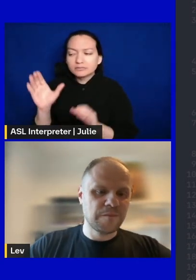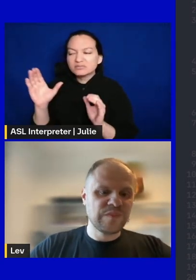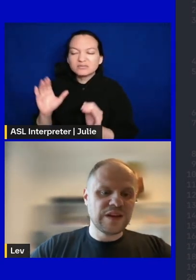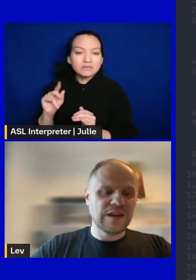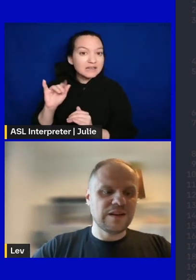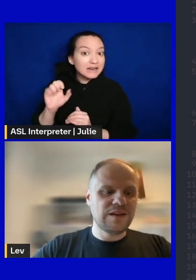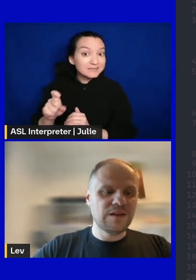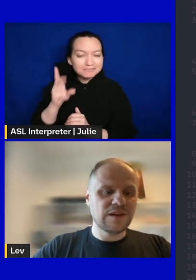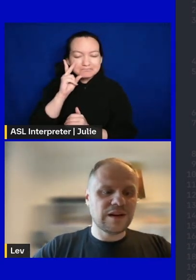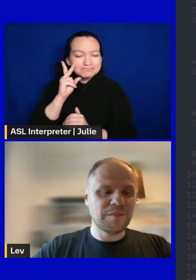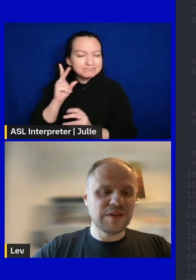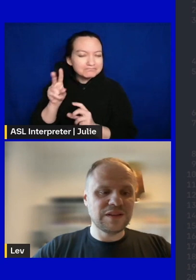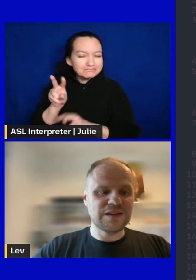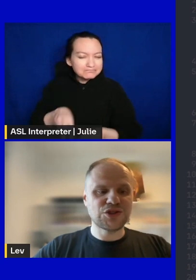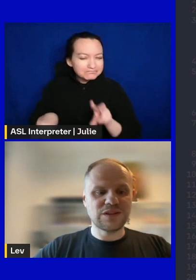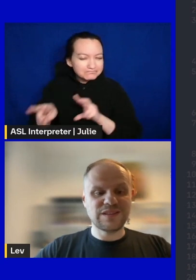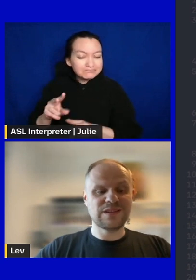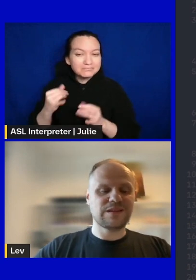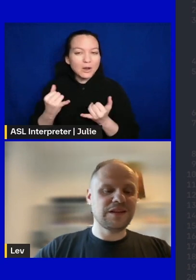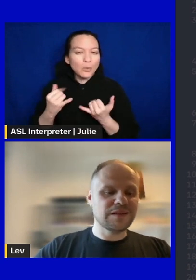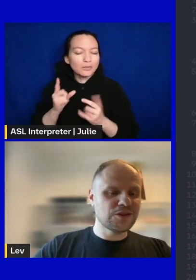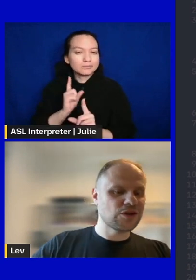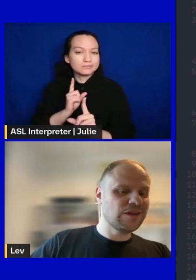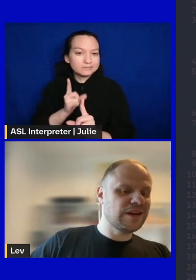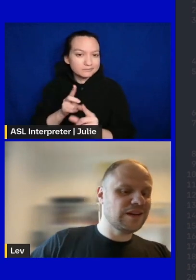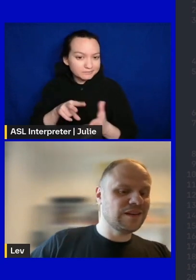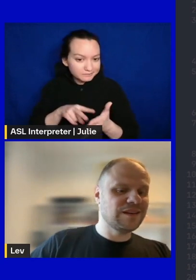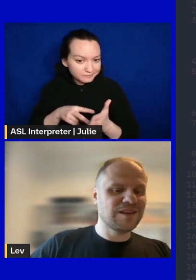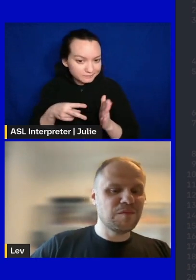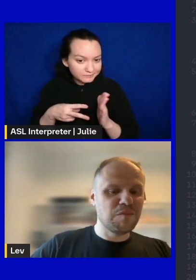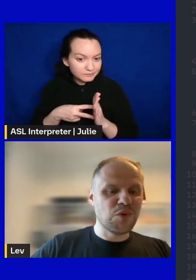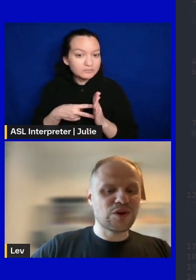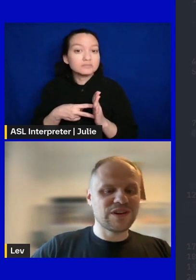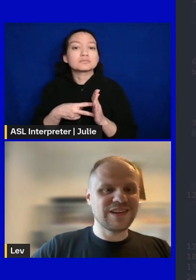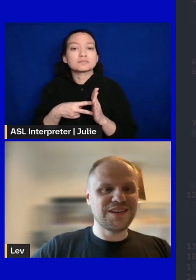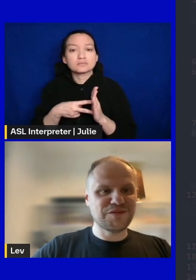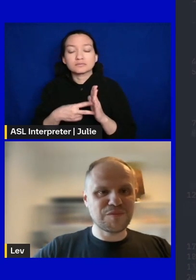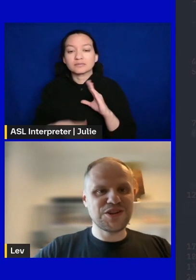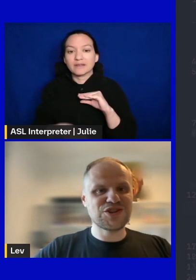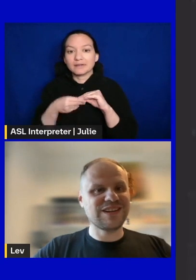like. And here I'm intentionally adding